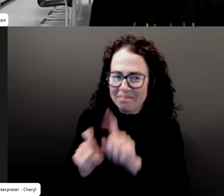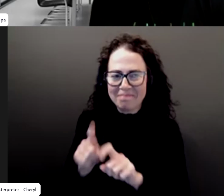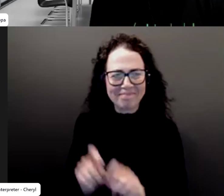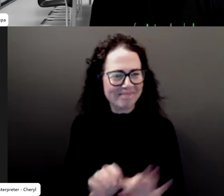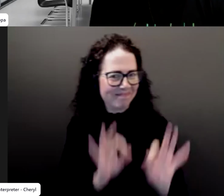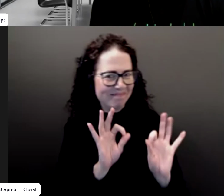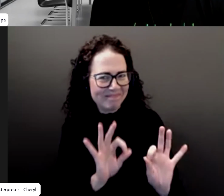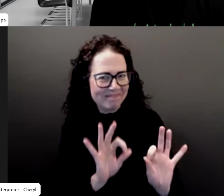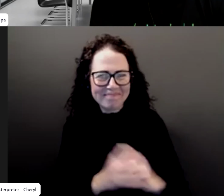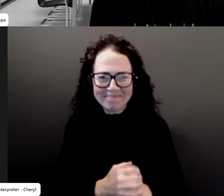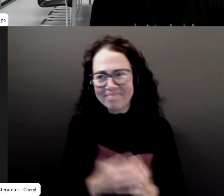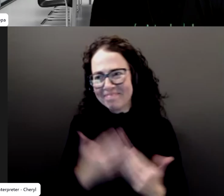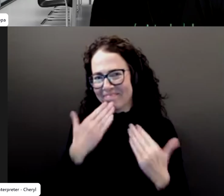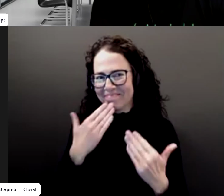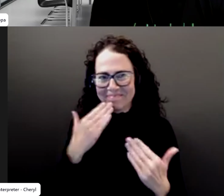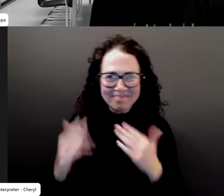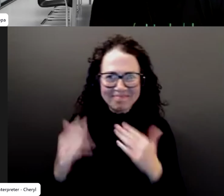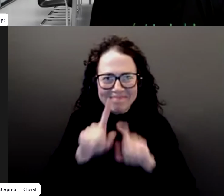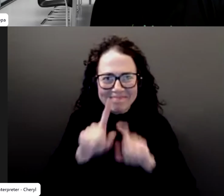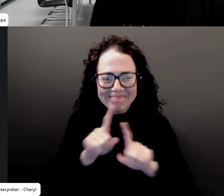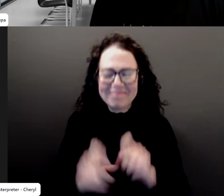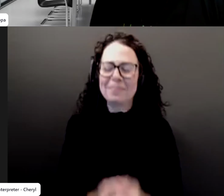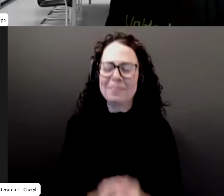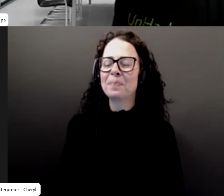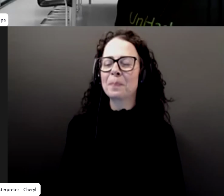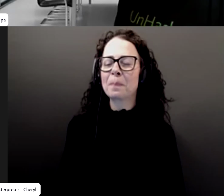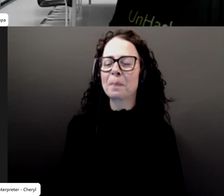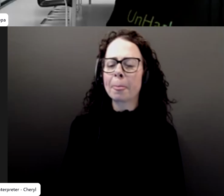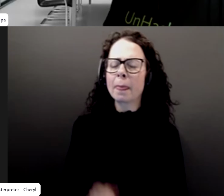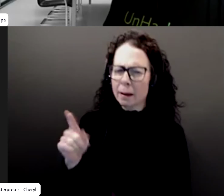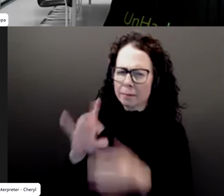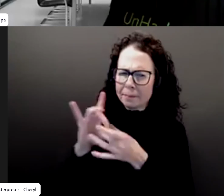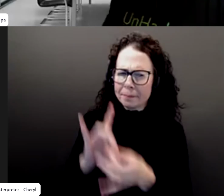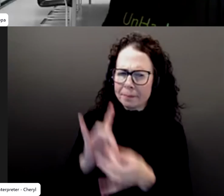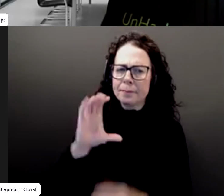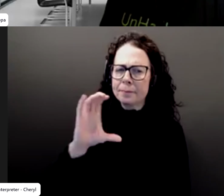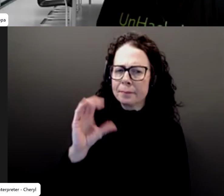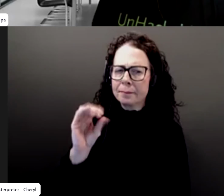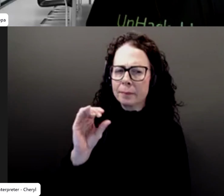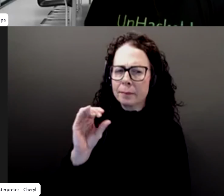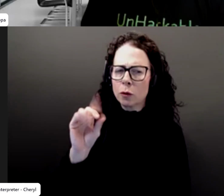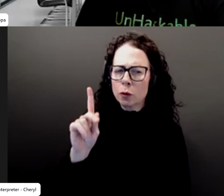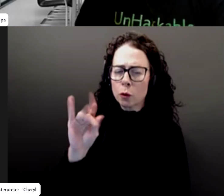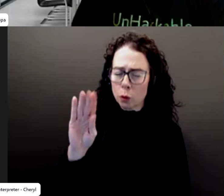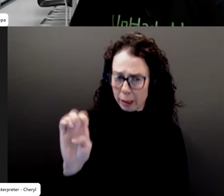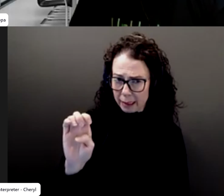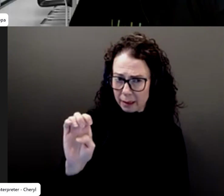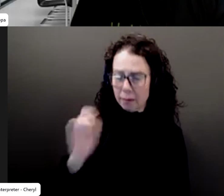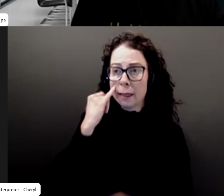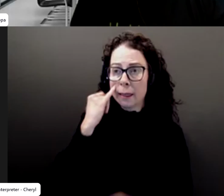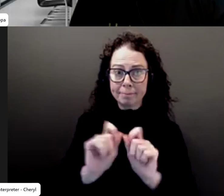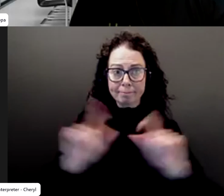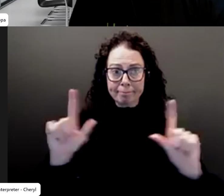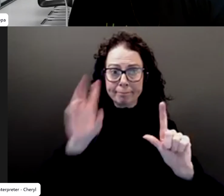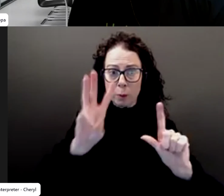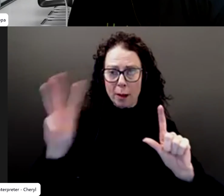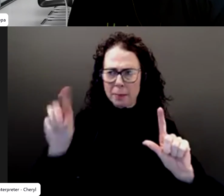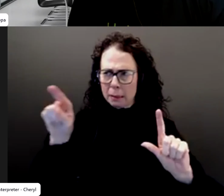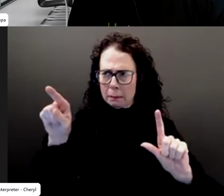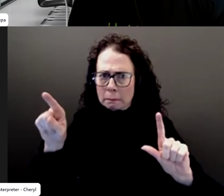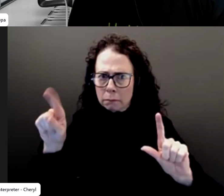Yeah, thanks everyone. We've had quite a few questions regarding cookies, on specific websites when you're asked to accept cookies. Is that safe?